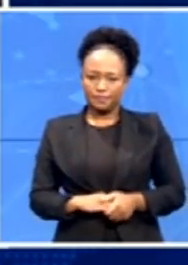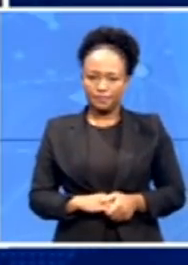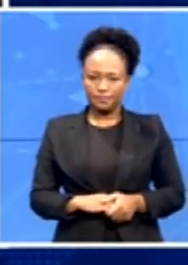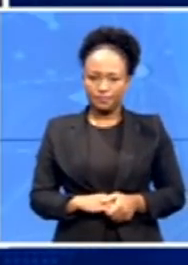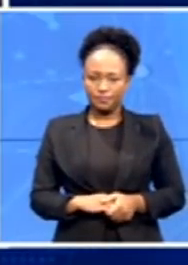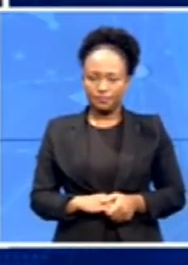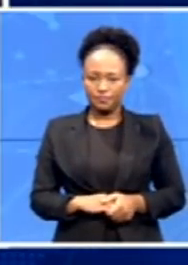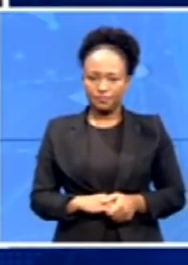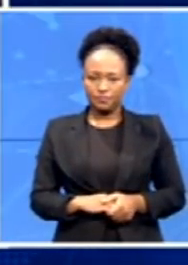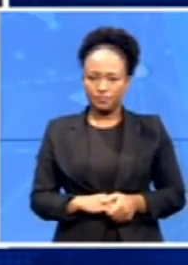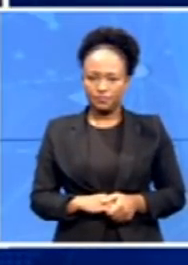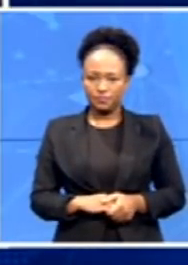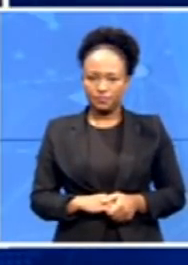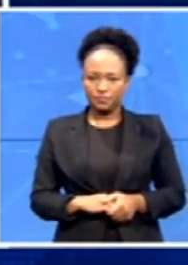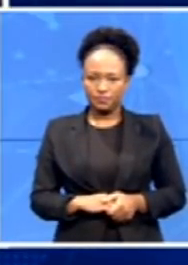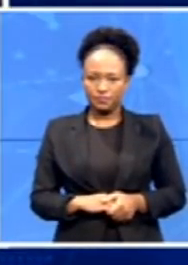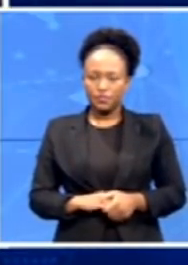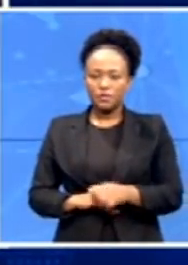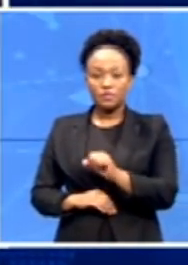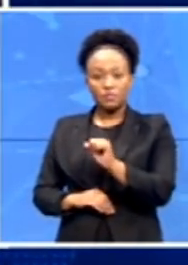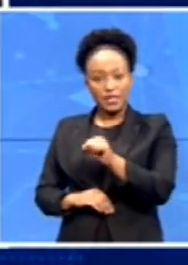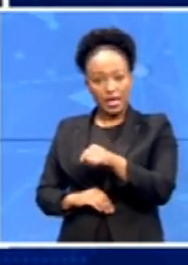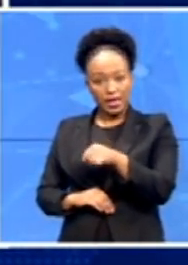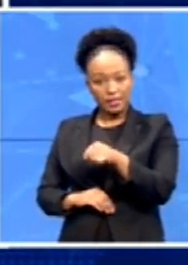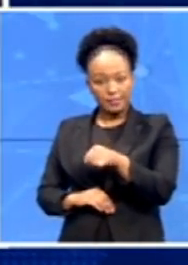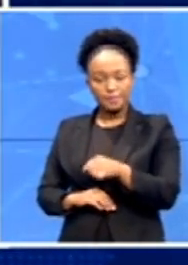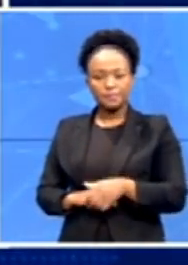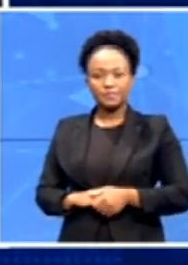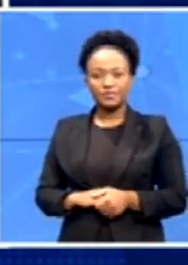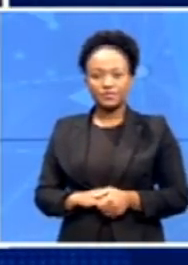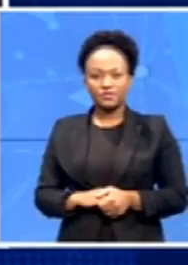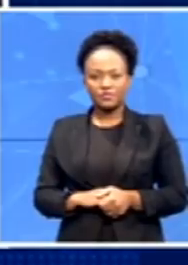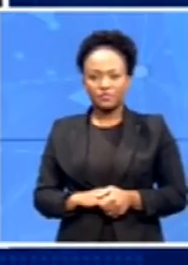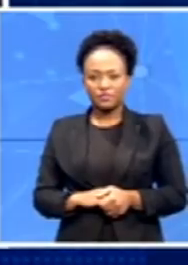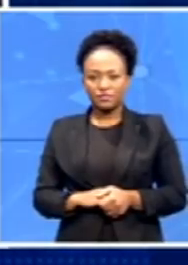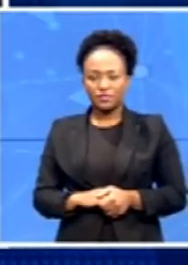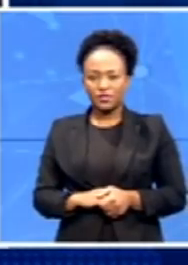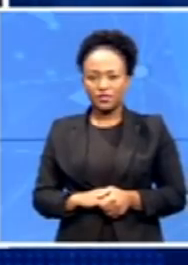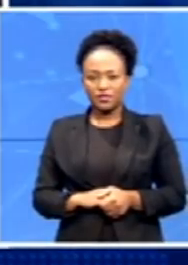Yes. Okay. Just go up a bit.